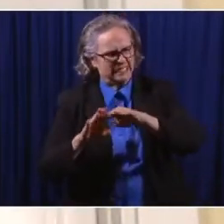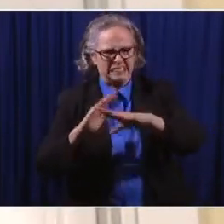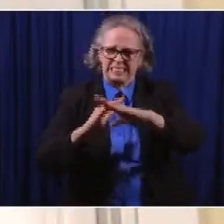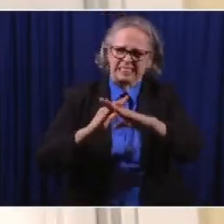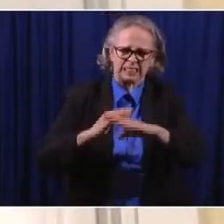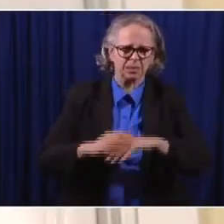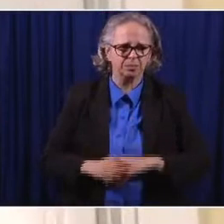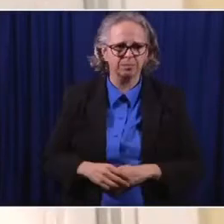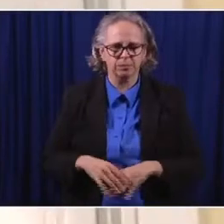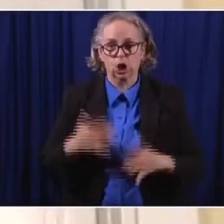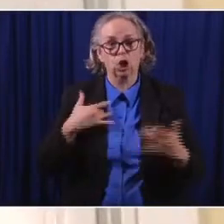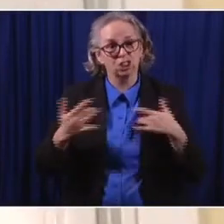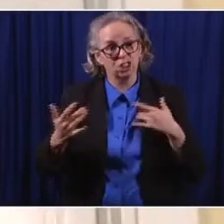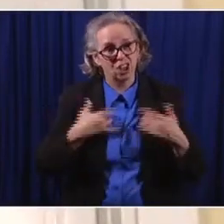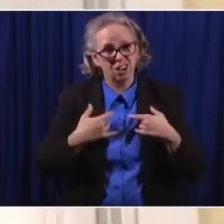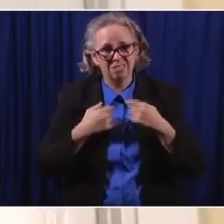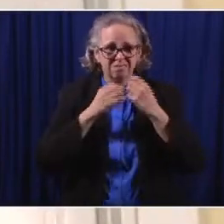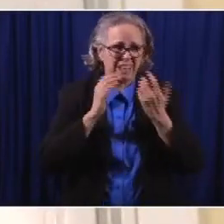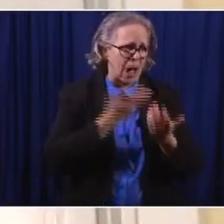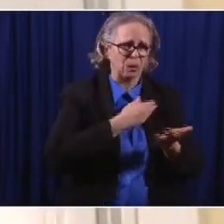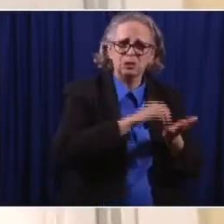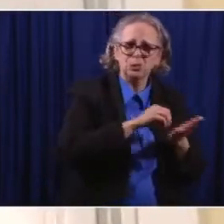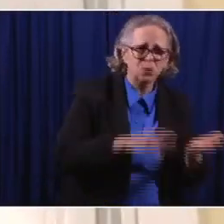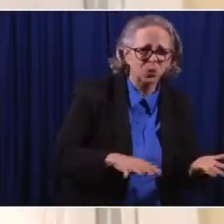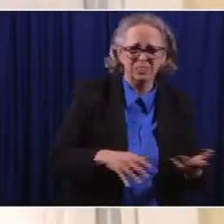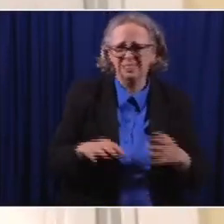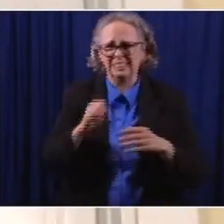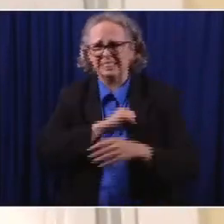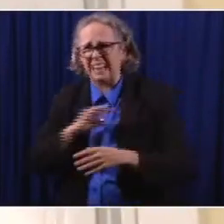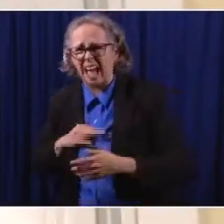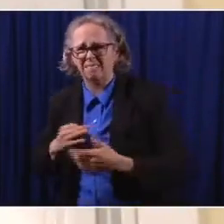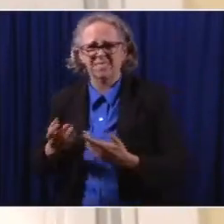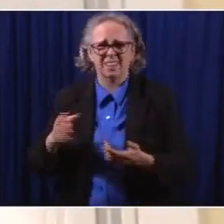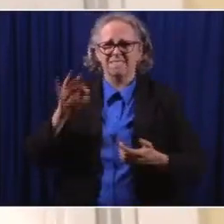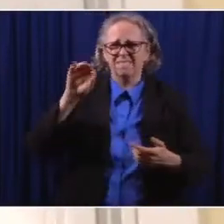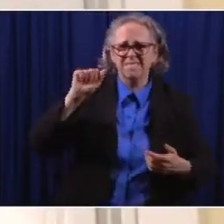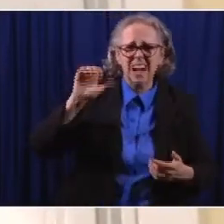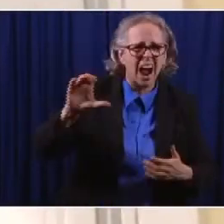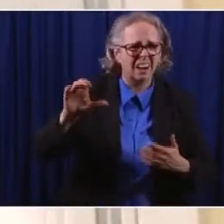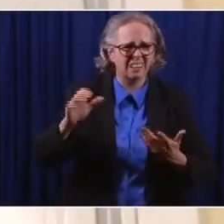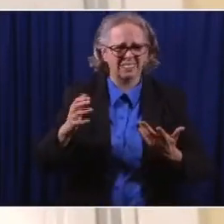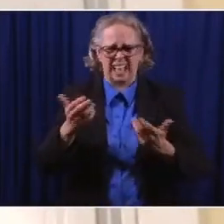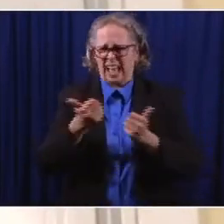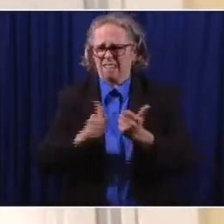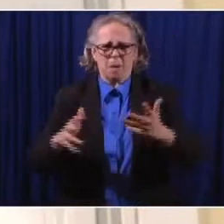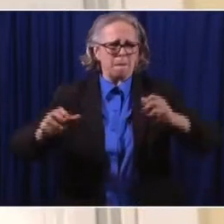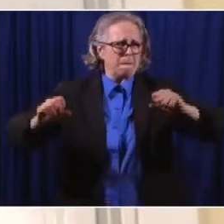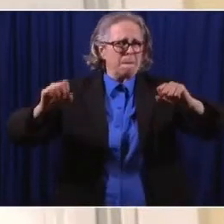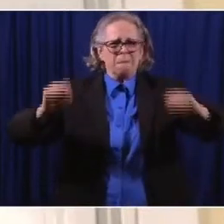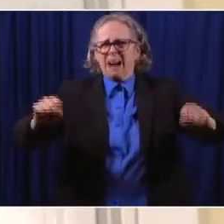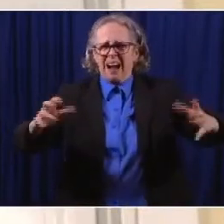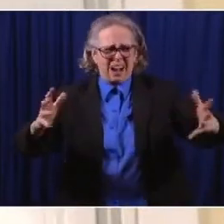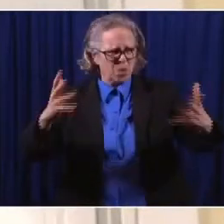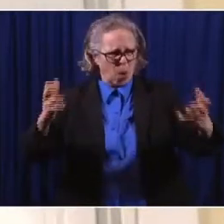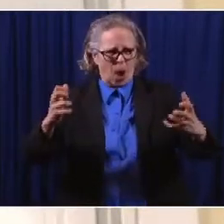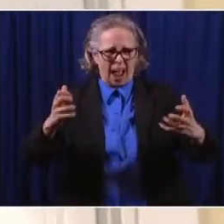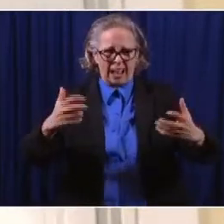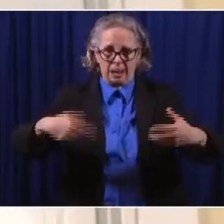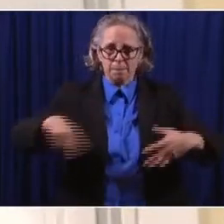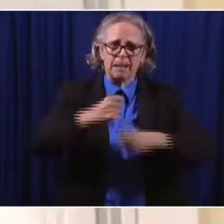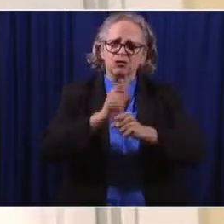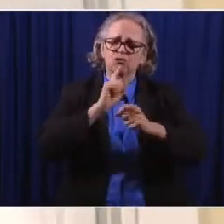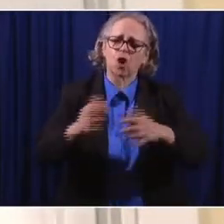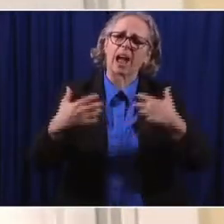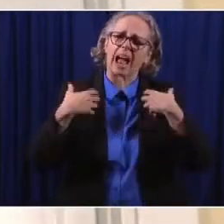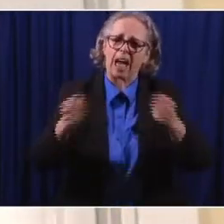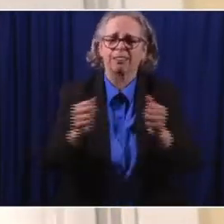community members. And we are doing everything we can to ensure that we are all healthy together. And I want to thank you, Governor, for this opportunity to share